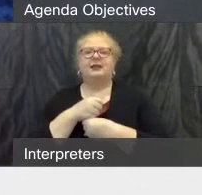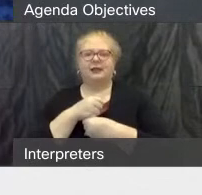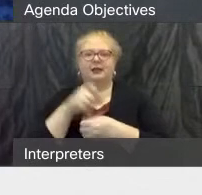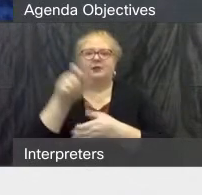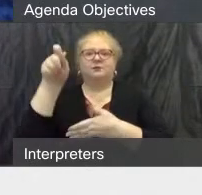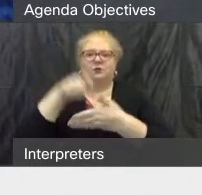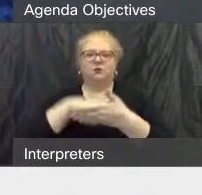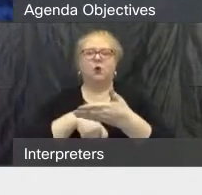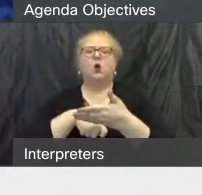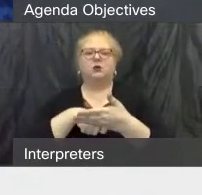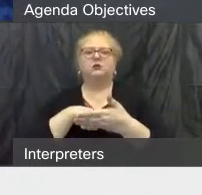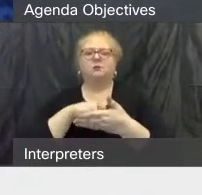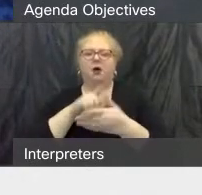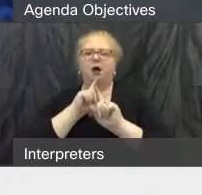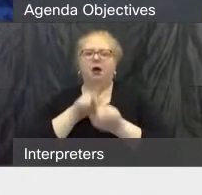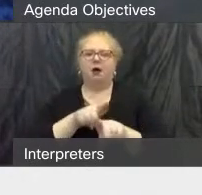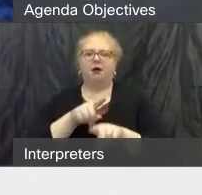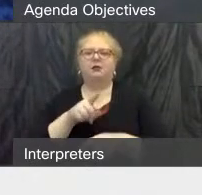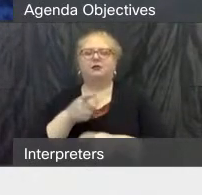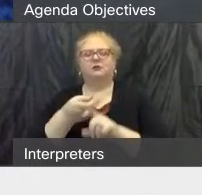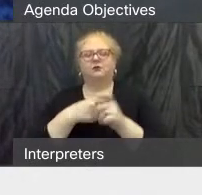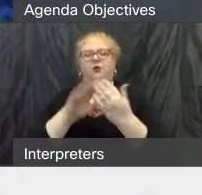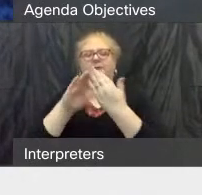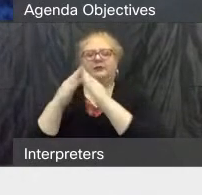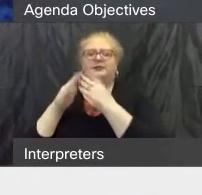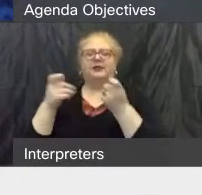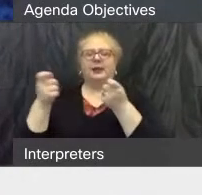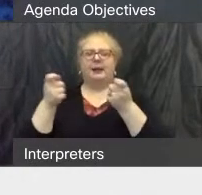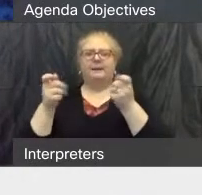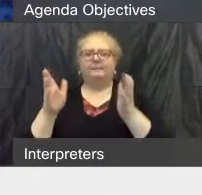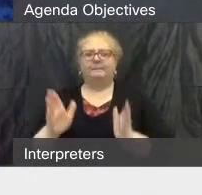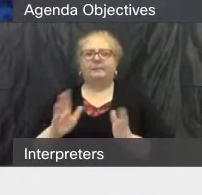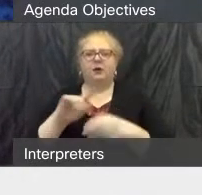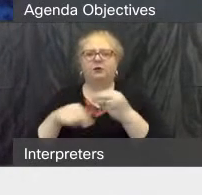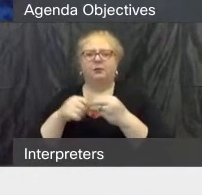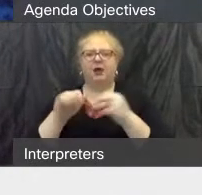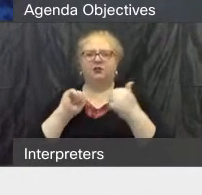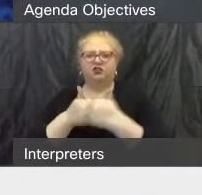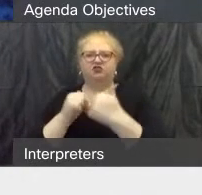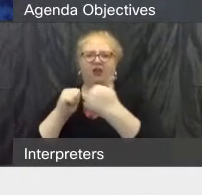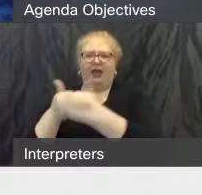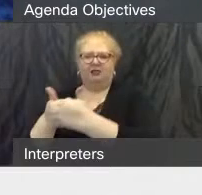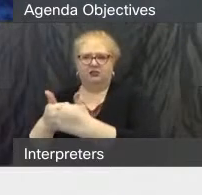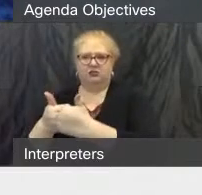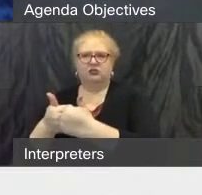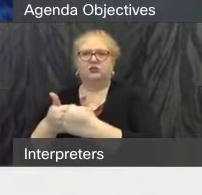manager talking about some of the challenges in addressing that,